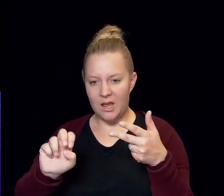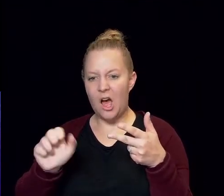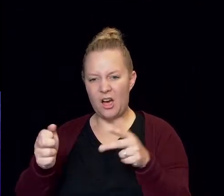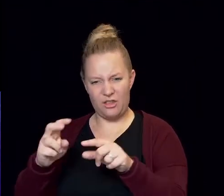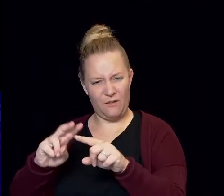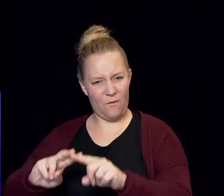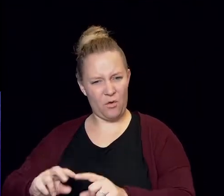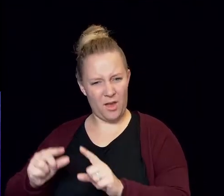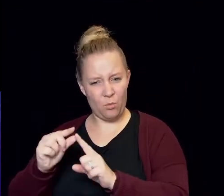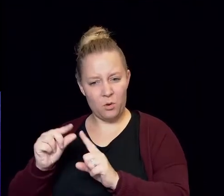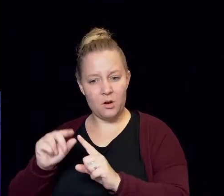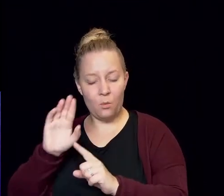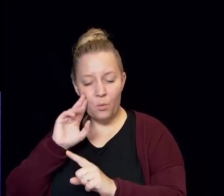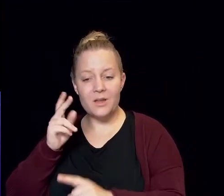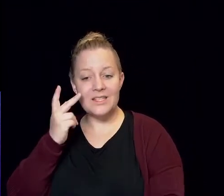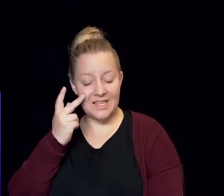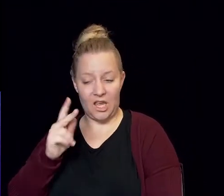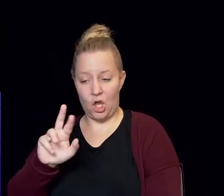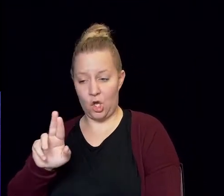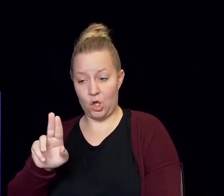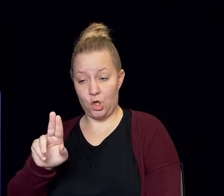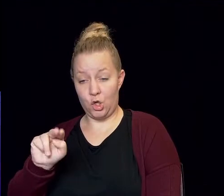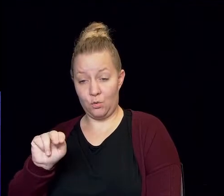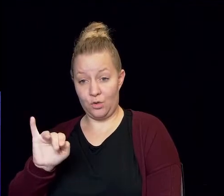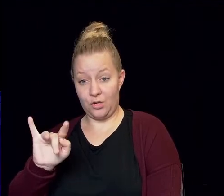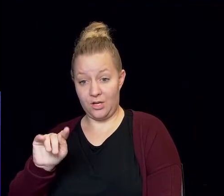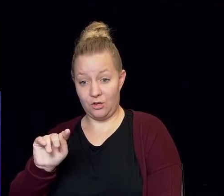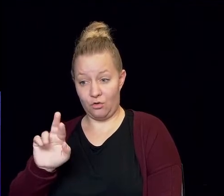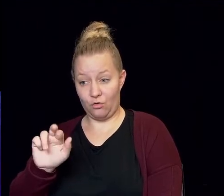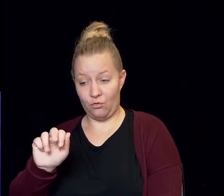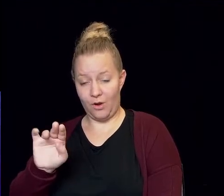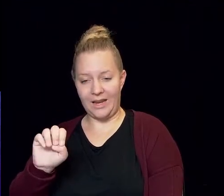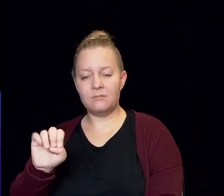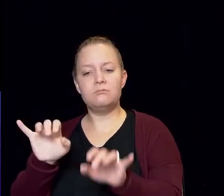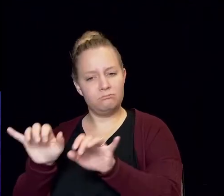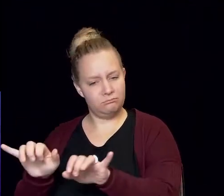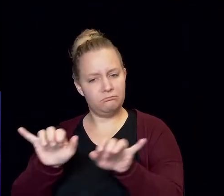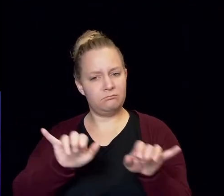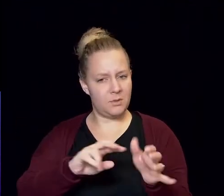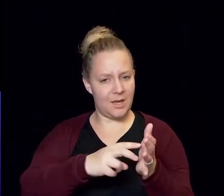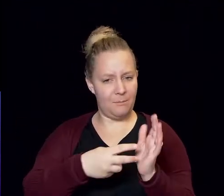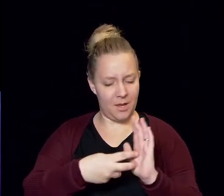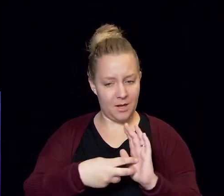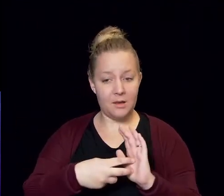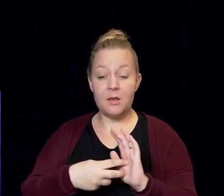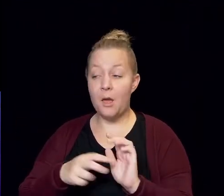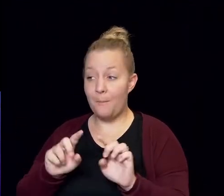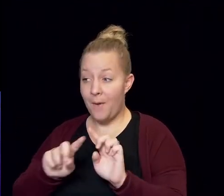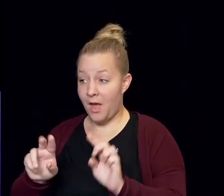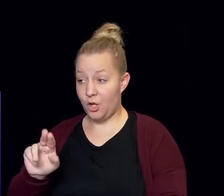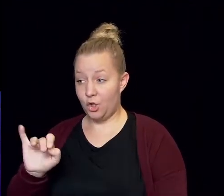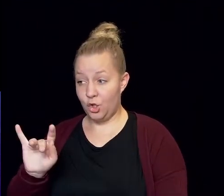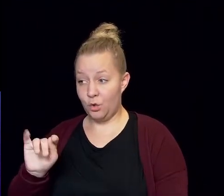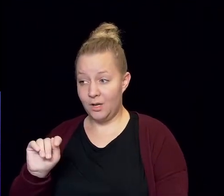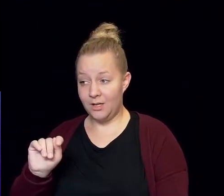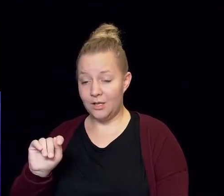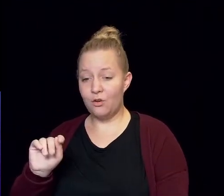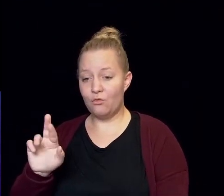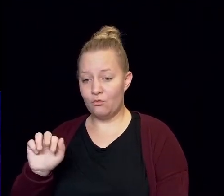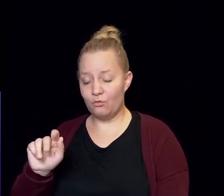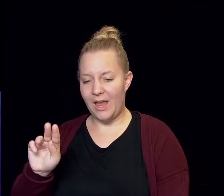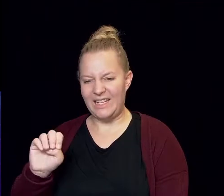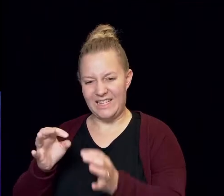going to see is a unit rate. So a unit rate is the same definition as a rate, but only that it is simplified so that it has